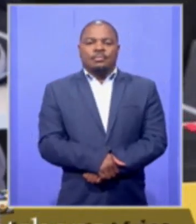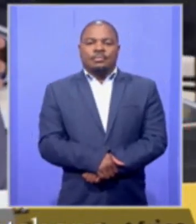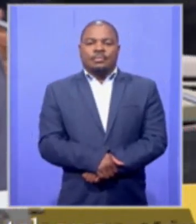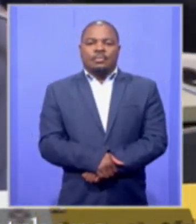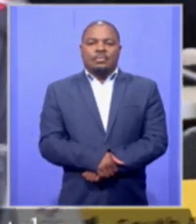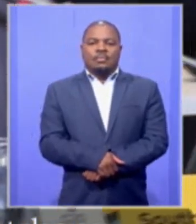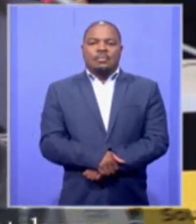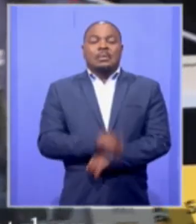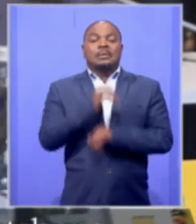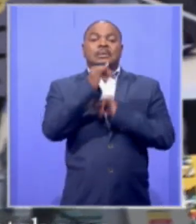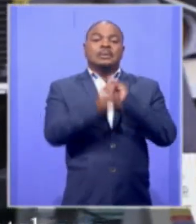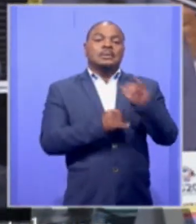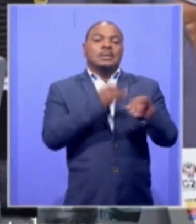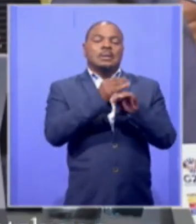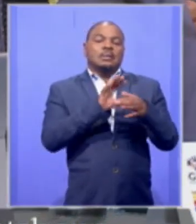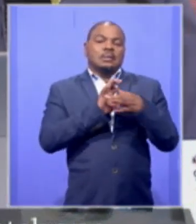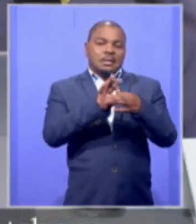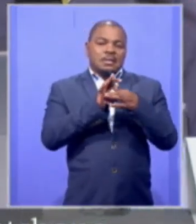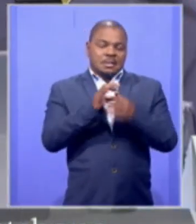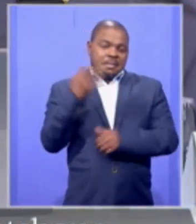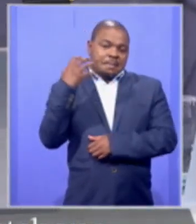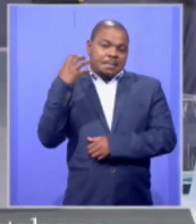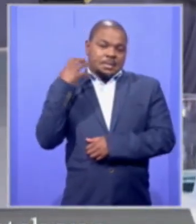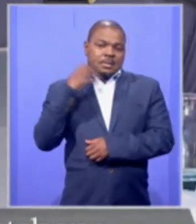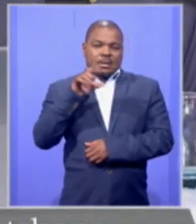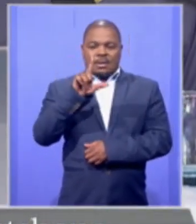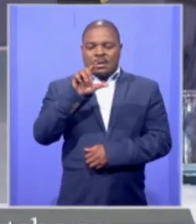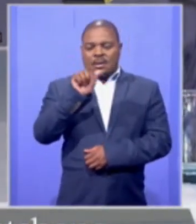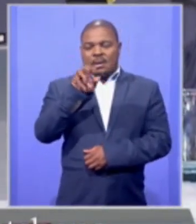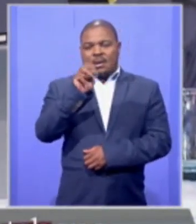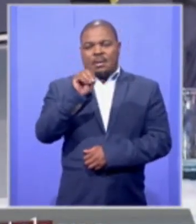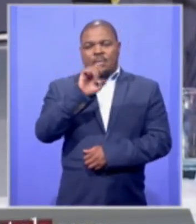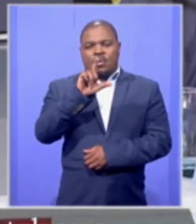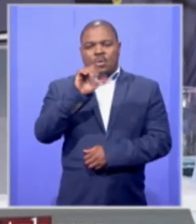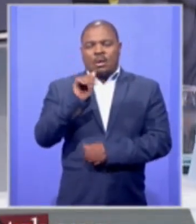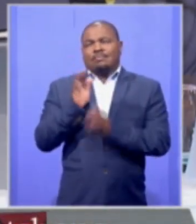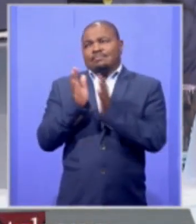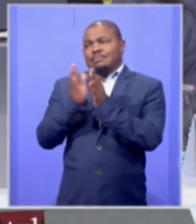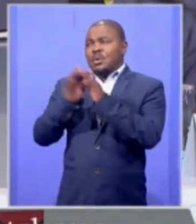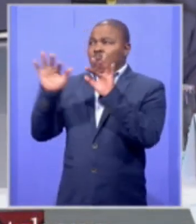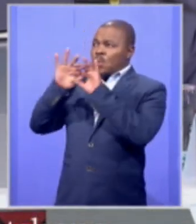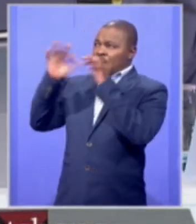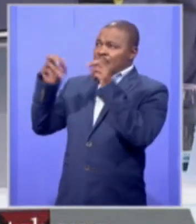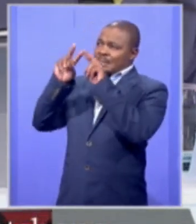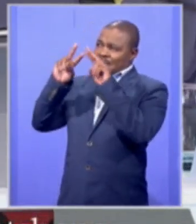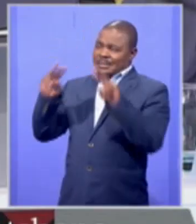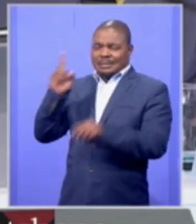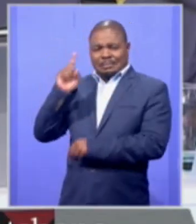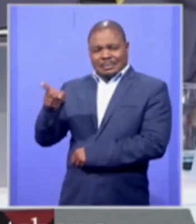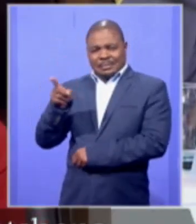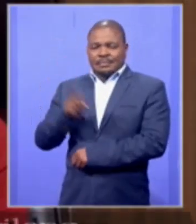Tona ya merero ya boditšhaba Ronald Lamola o ikwetse kagiso mo lefatsheng.